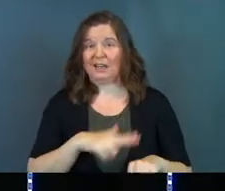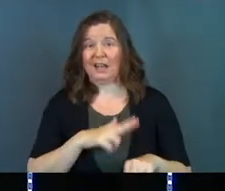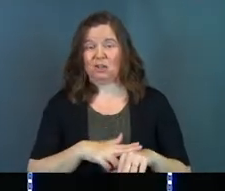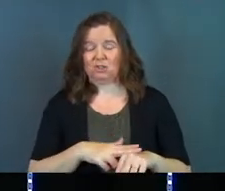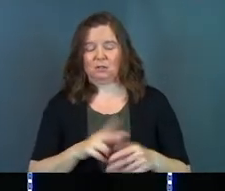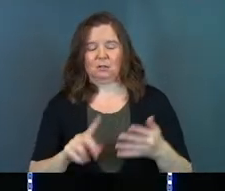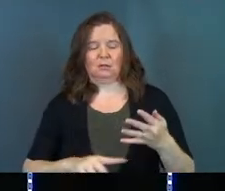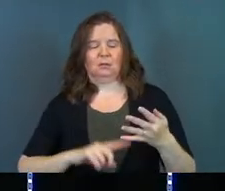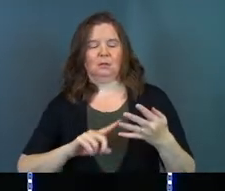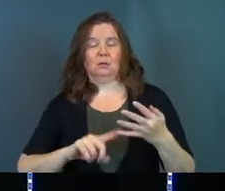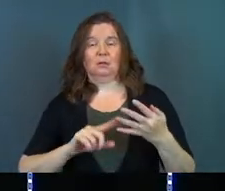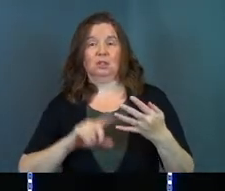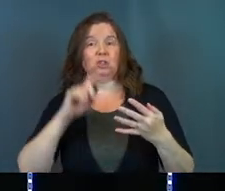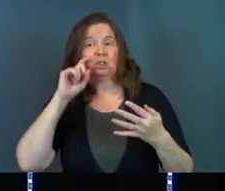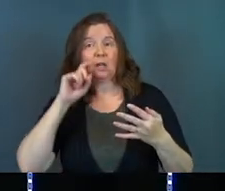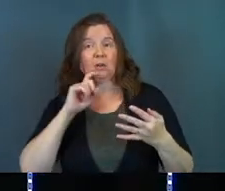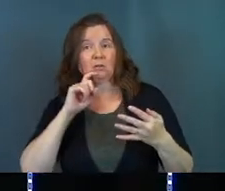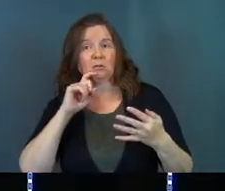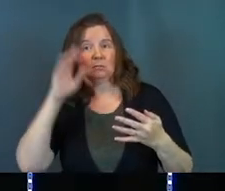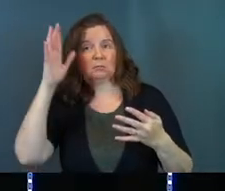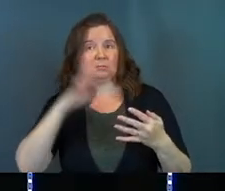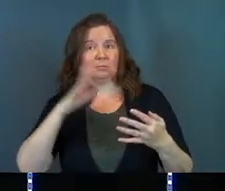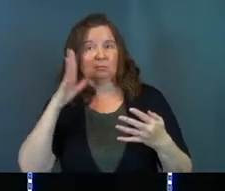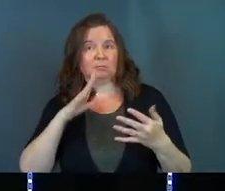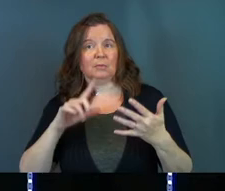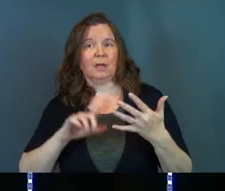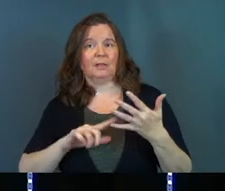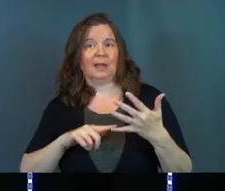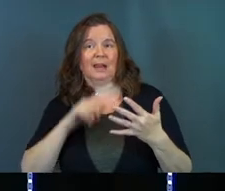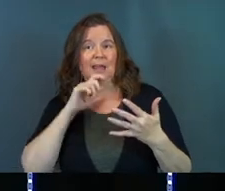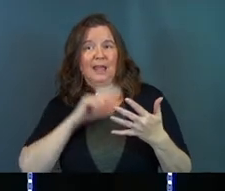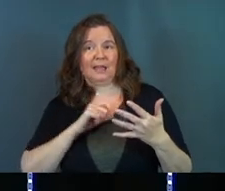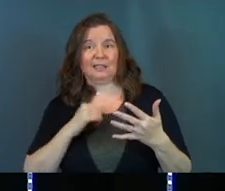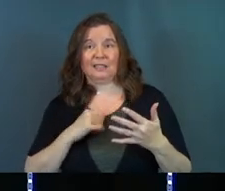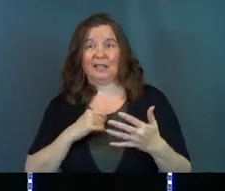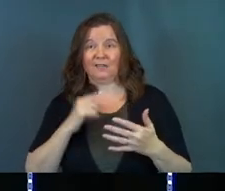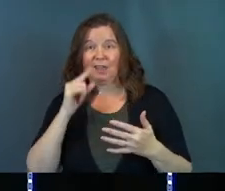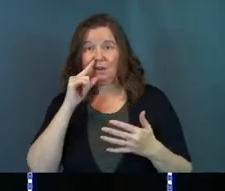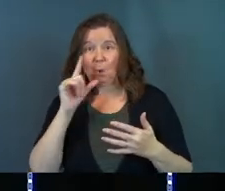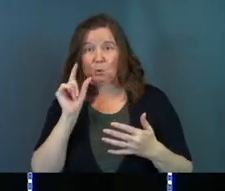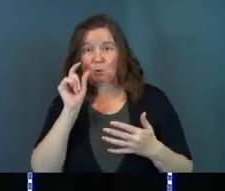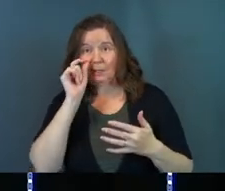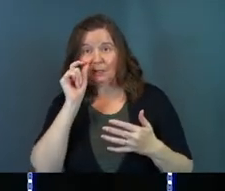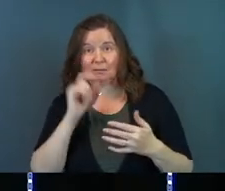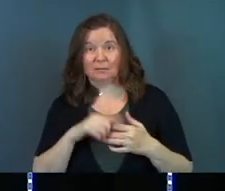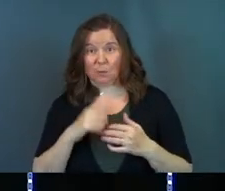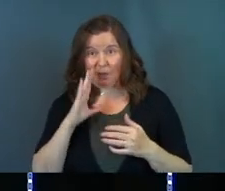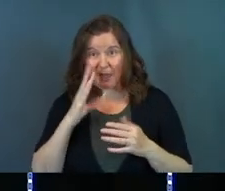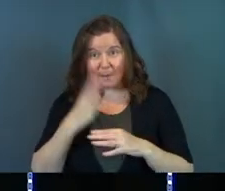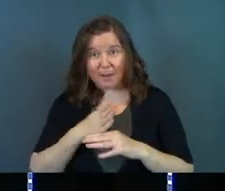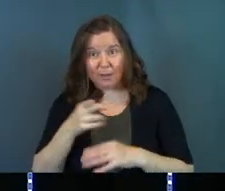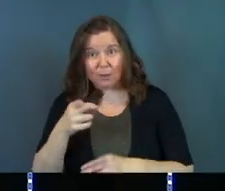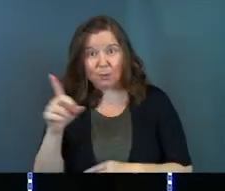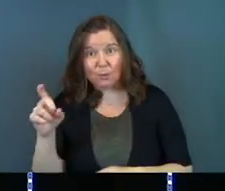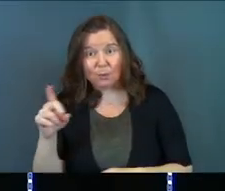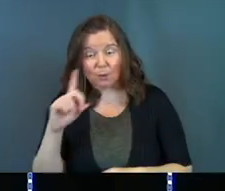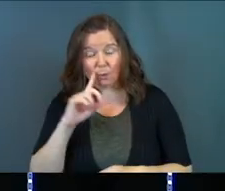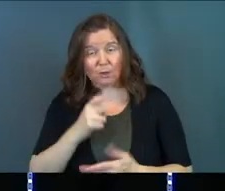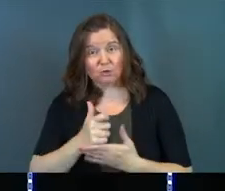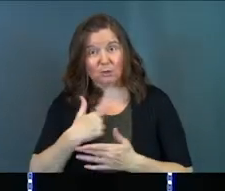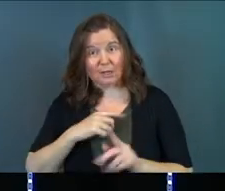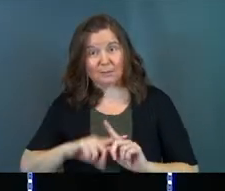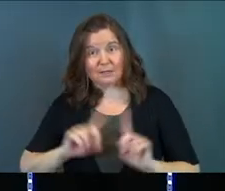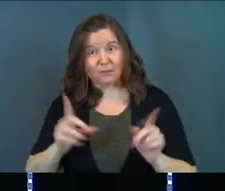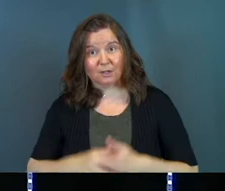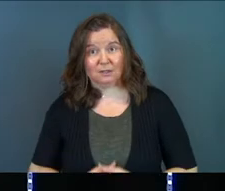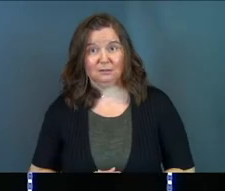nationality, gender, and age. If they're wearing a nose ring, is that going to bother you? Are you going to treat